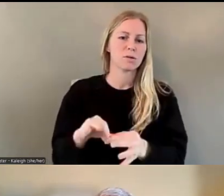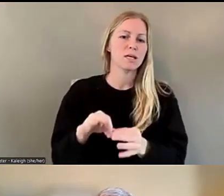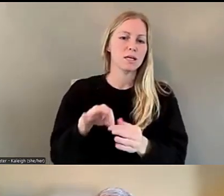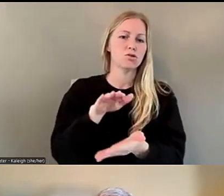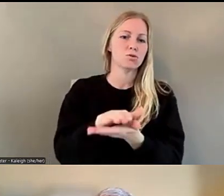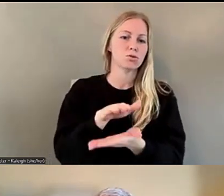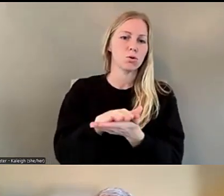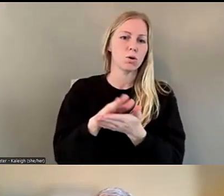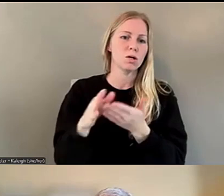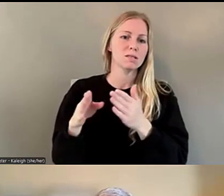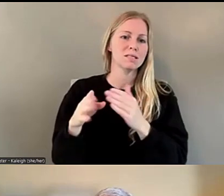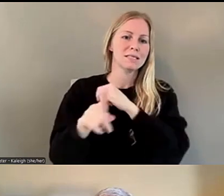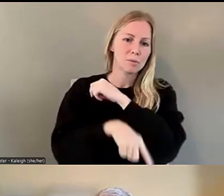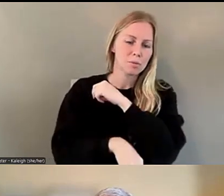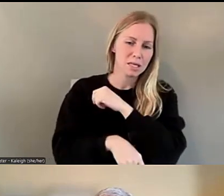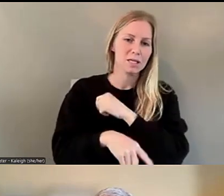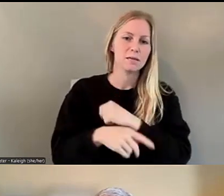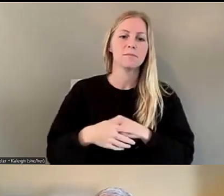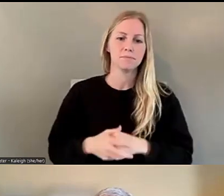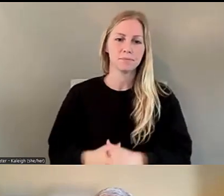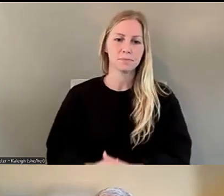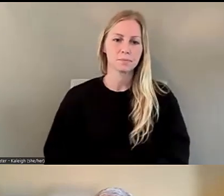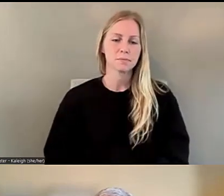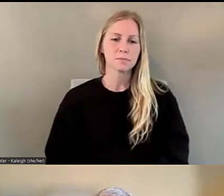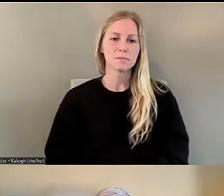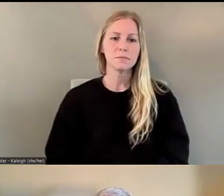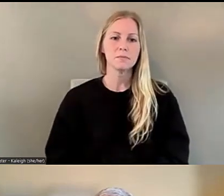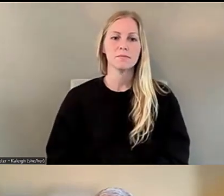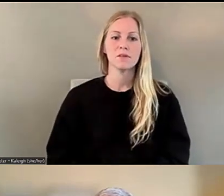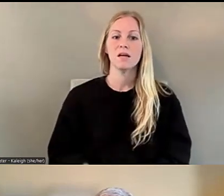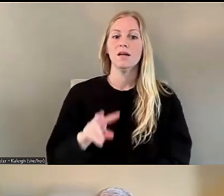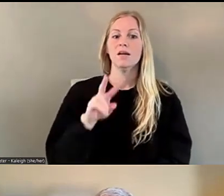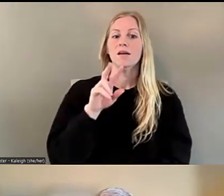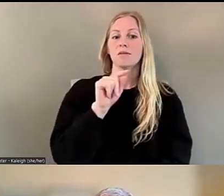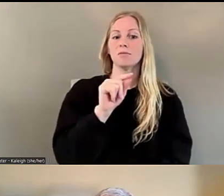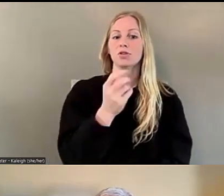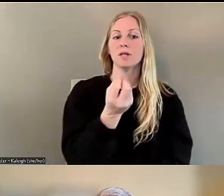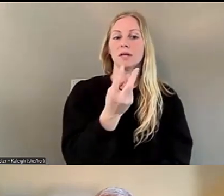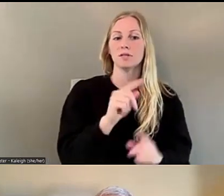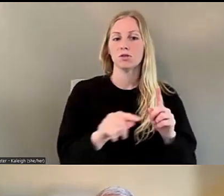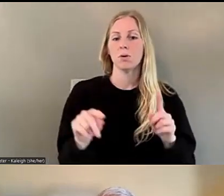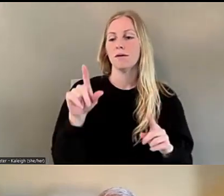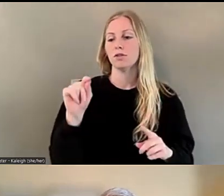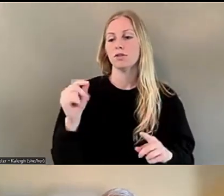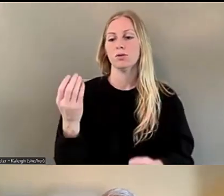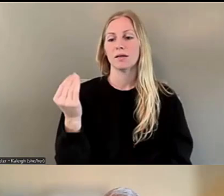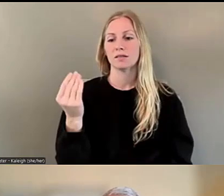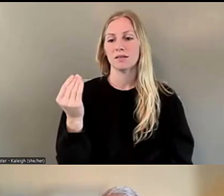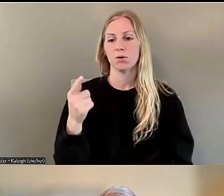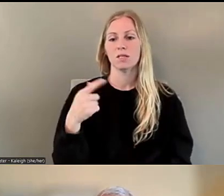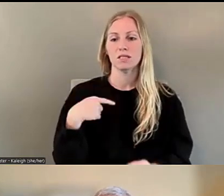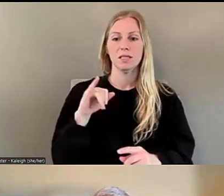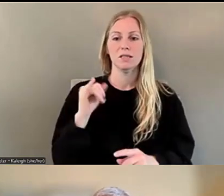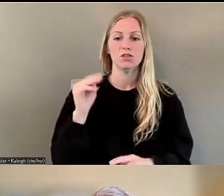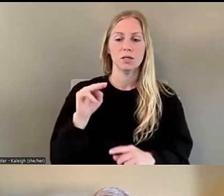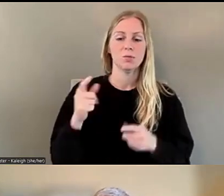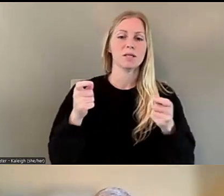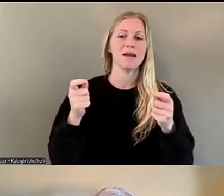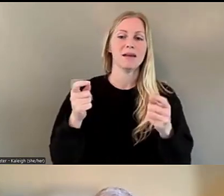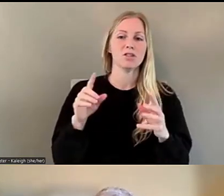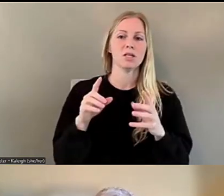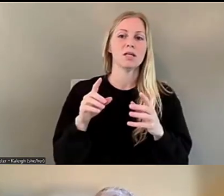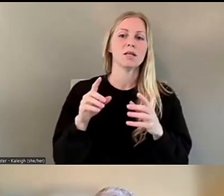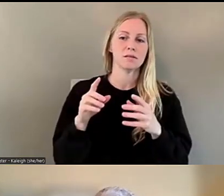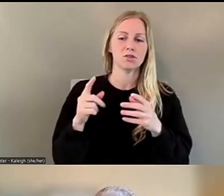resource officers and other law enforcement. From 2012 to 2014, Jim served as the managing director of